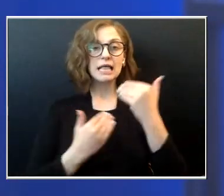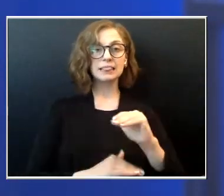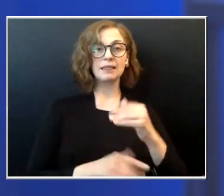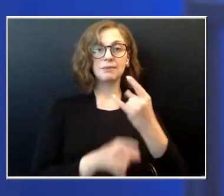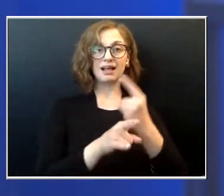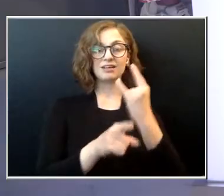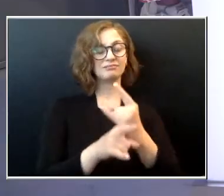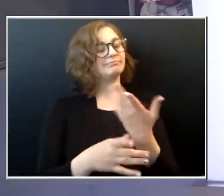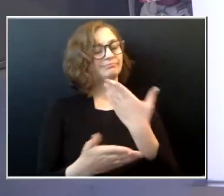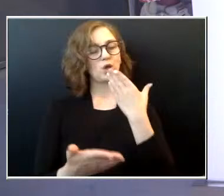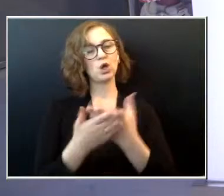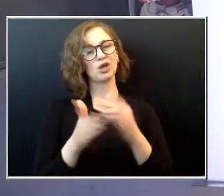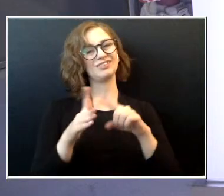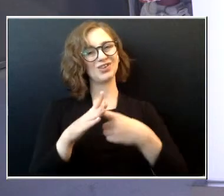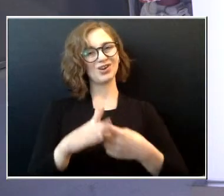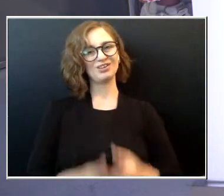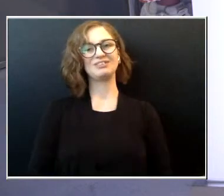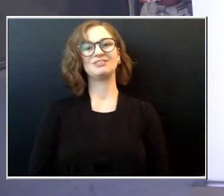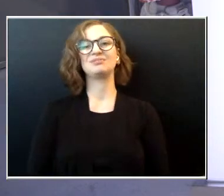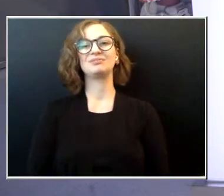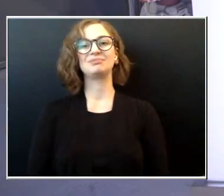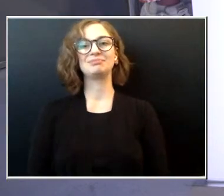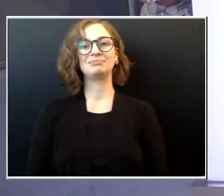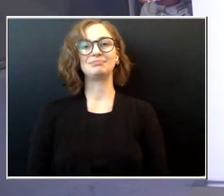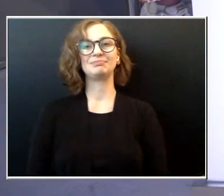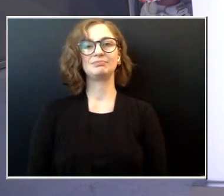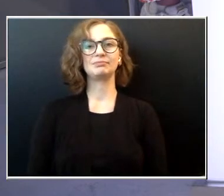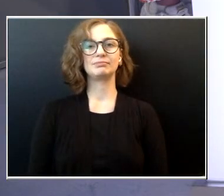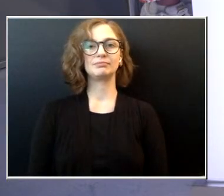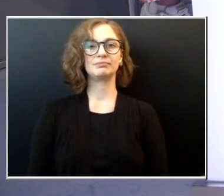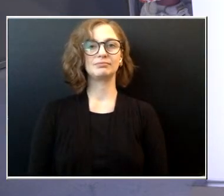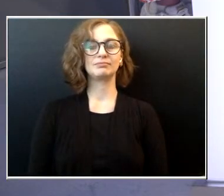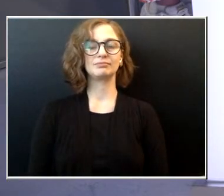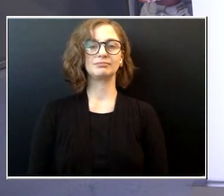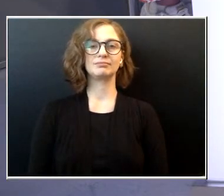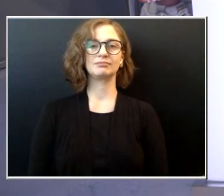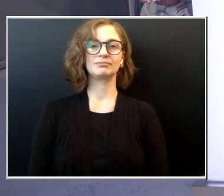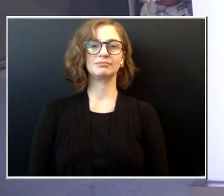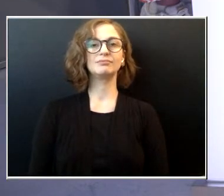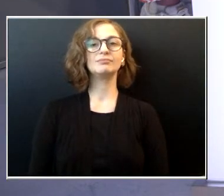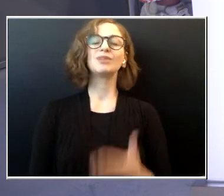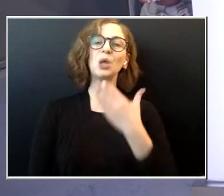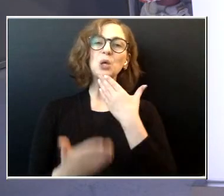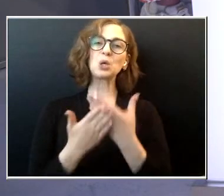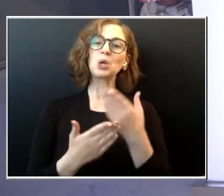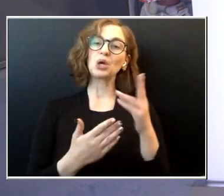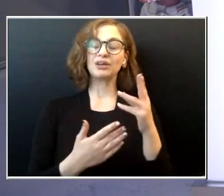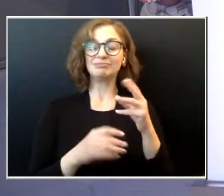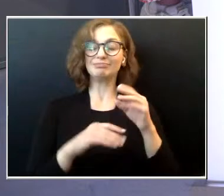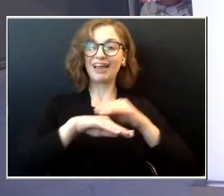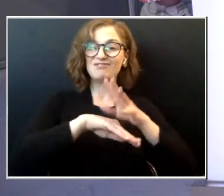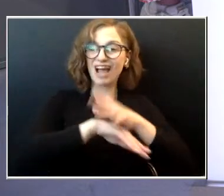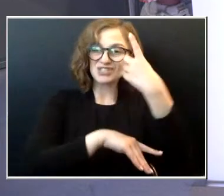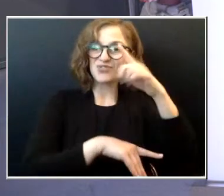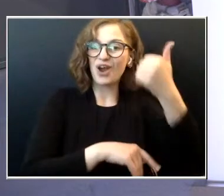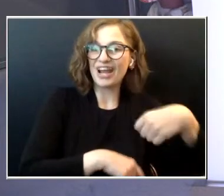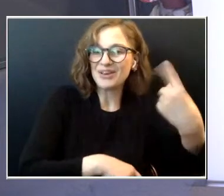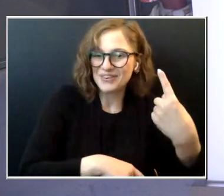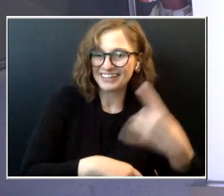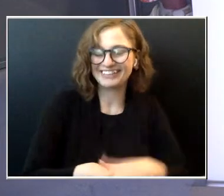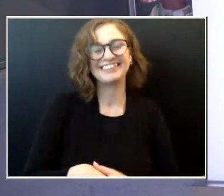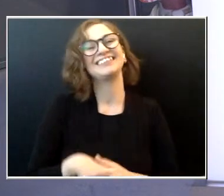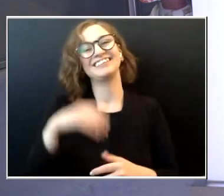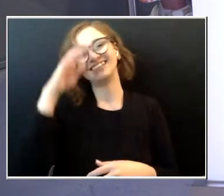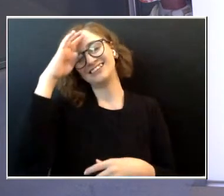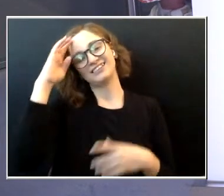start. Probably for good news and good advice for everyone. This has been a great